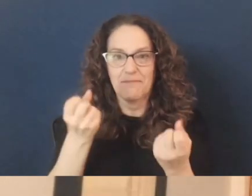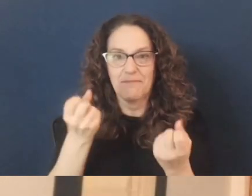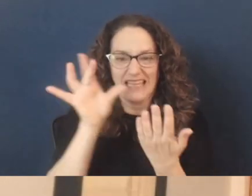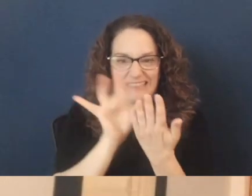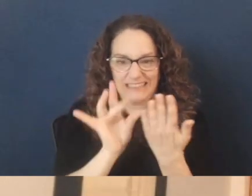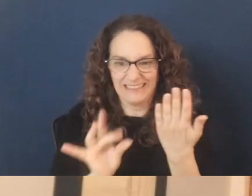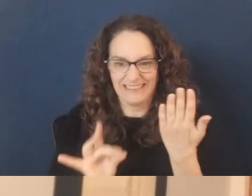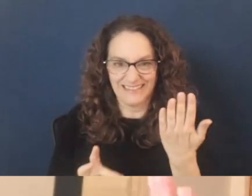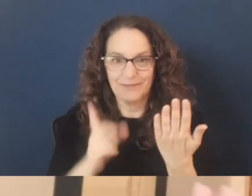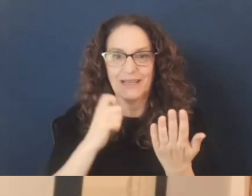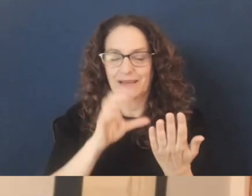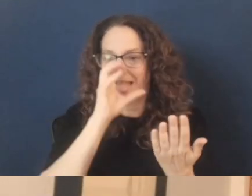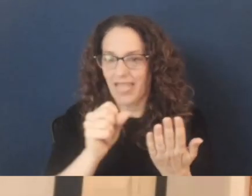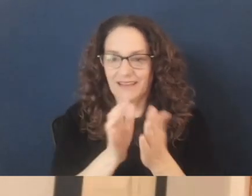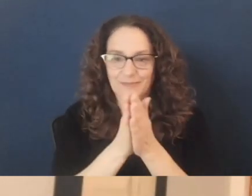know Shaila,